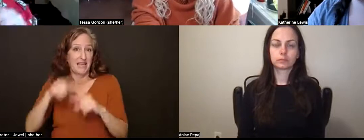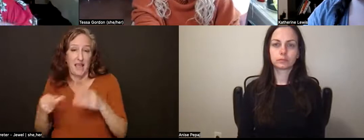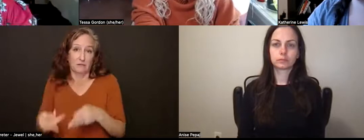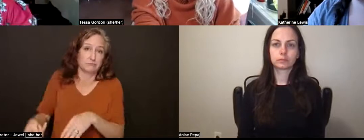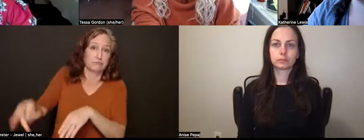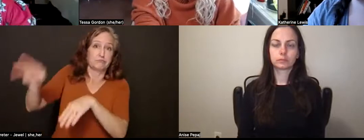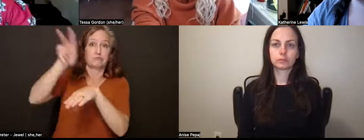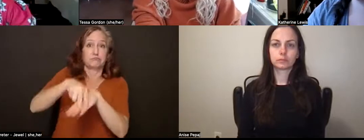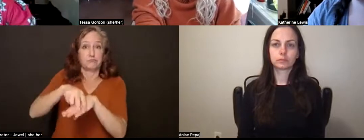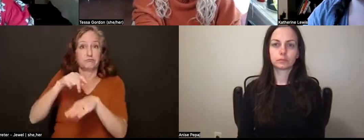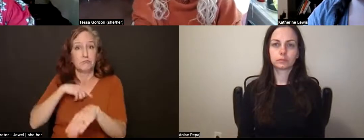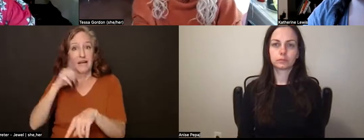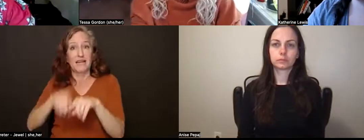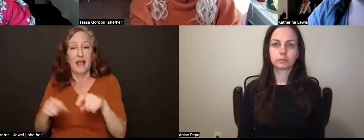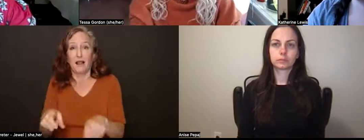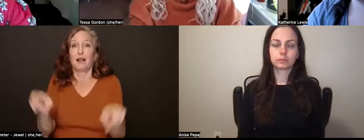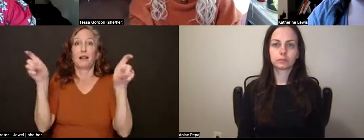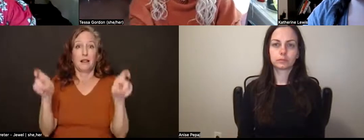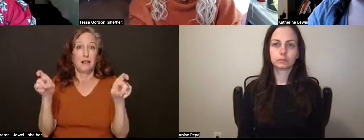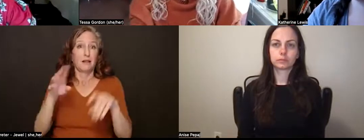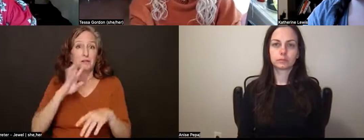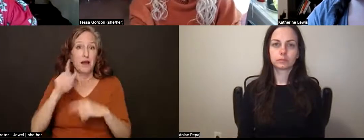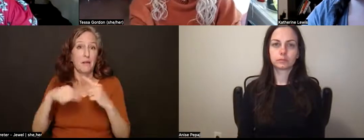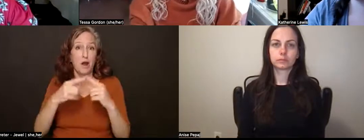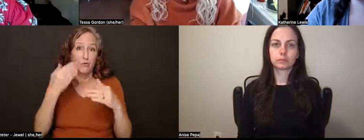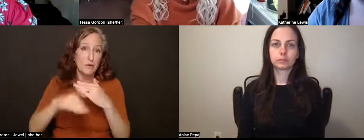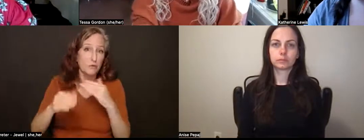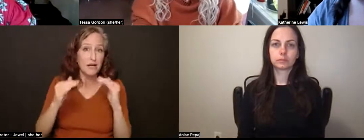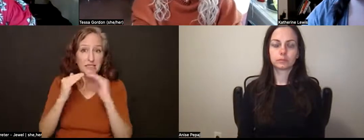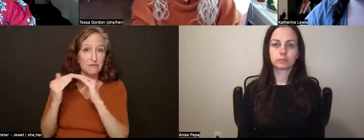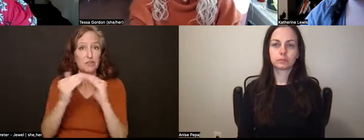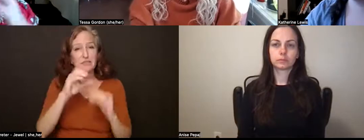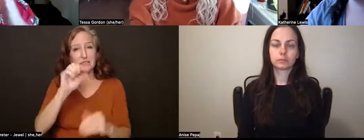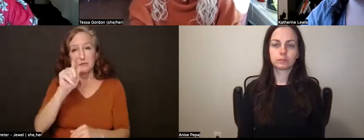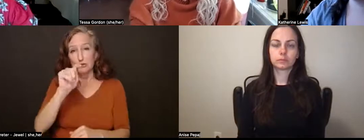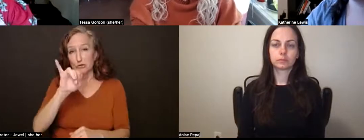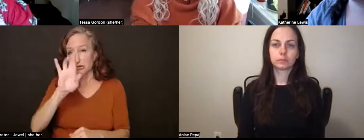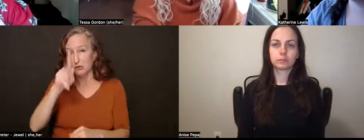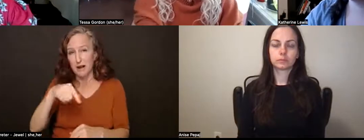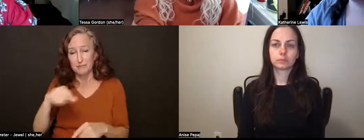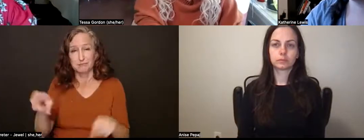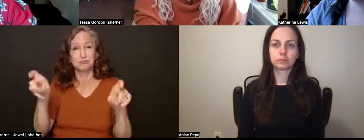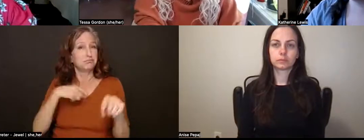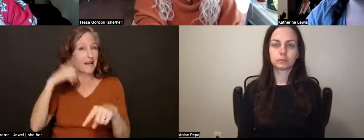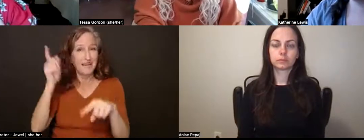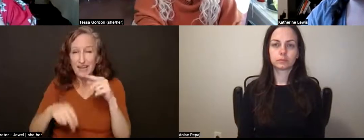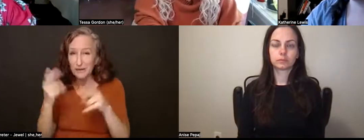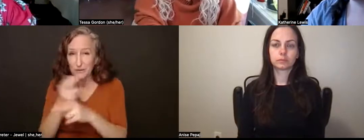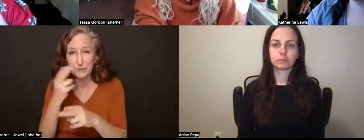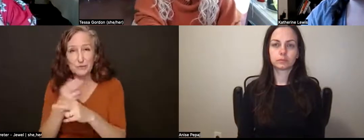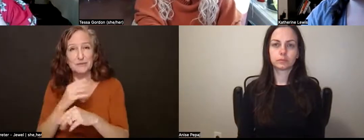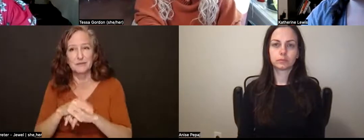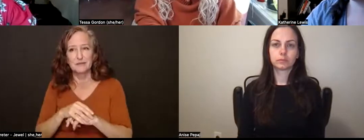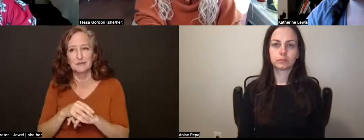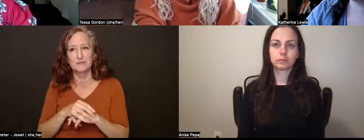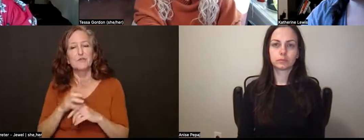feet in stirrups, going back to the reproductive justice thing, and so I want to take this opportunity to put a couple of